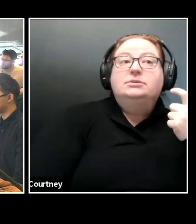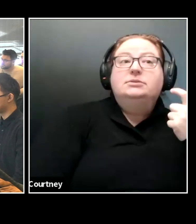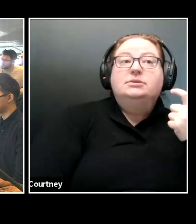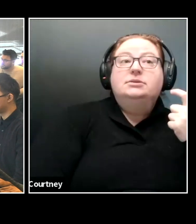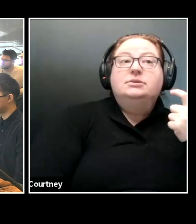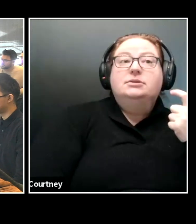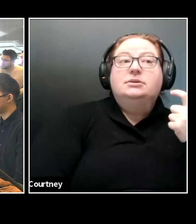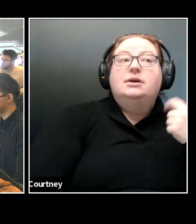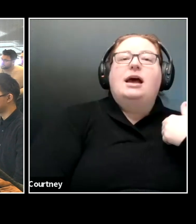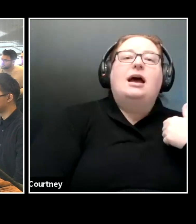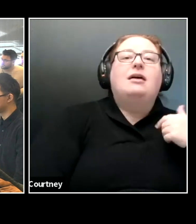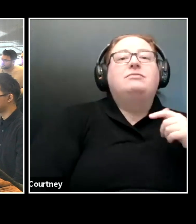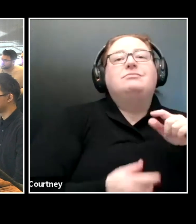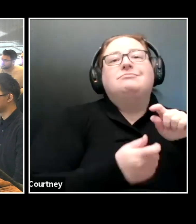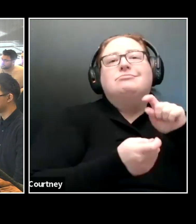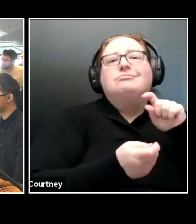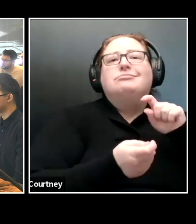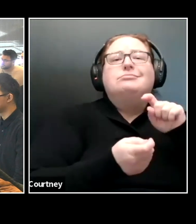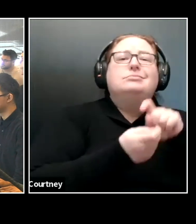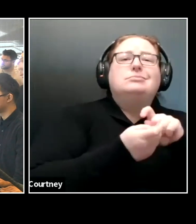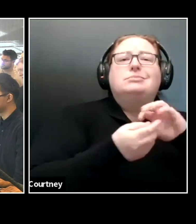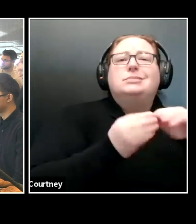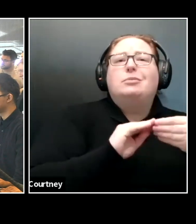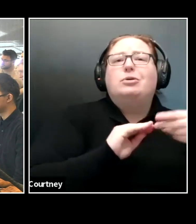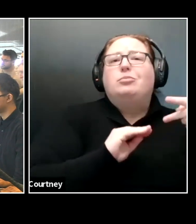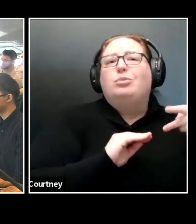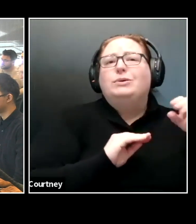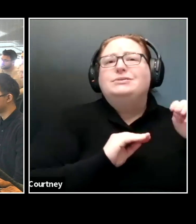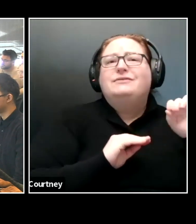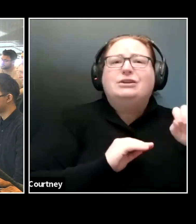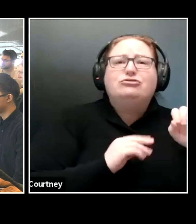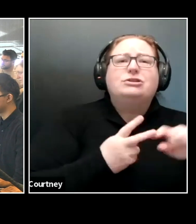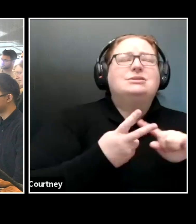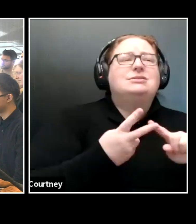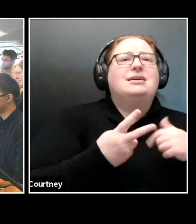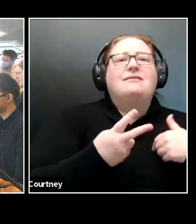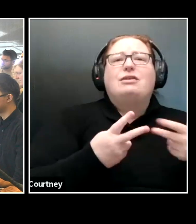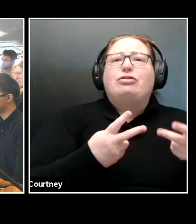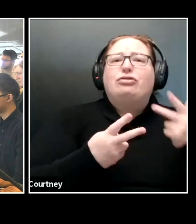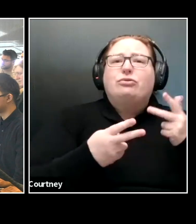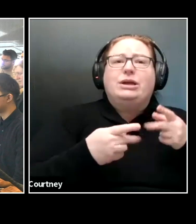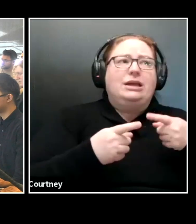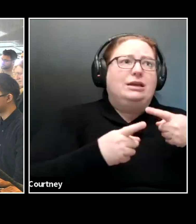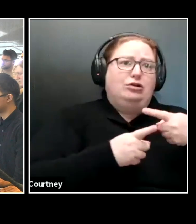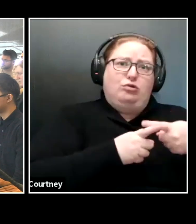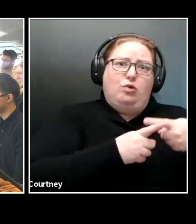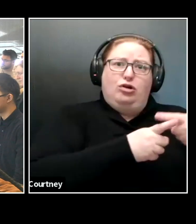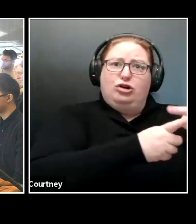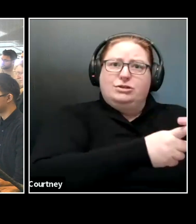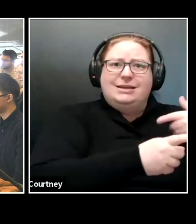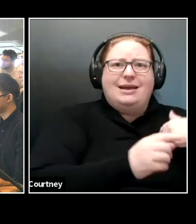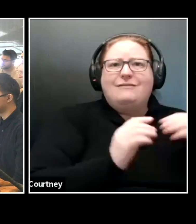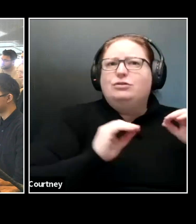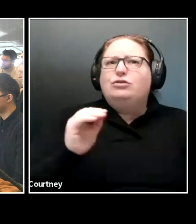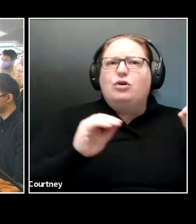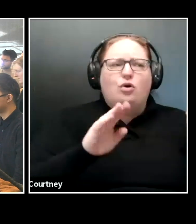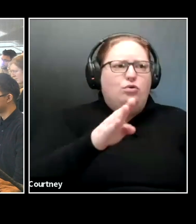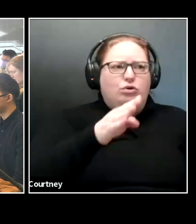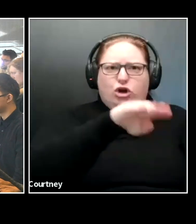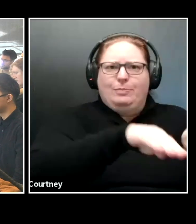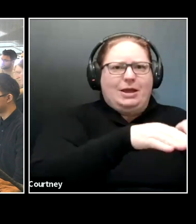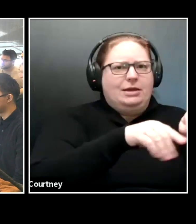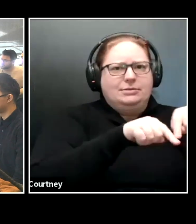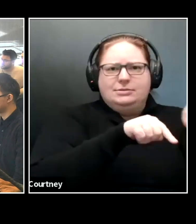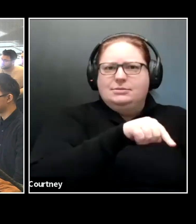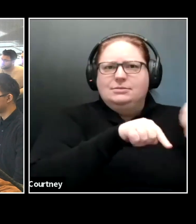many points of interest and there's these 3 corners that don't have any curb cuts on them. And